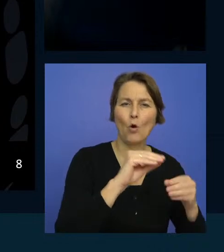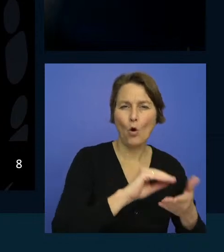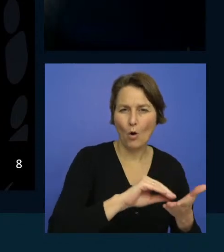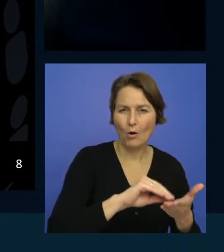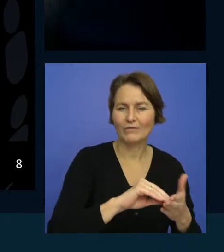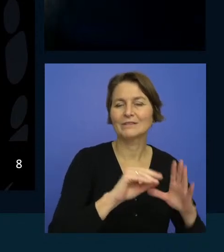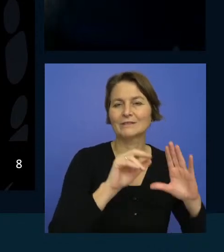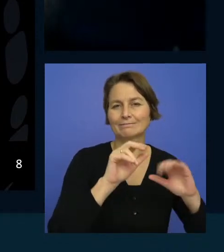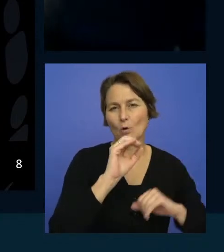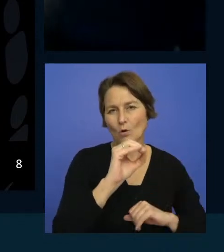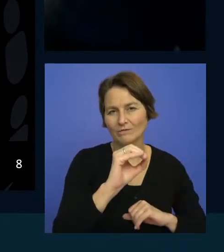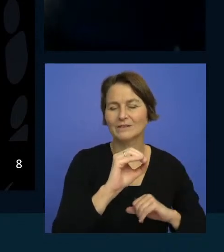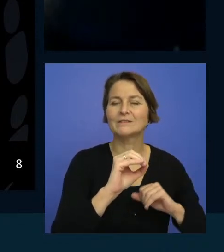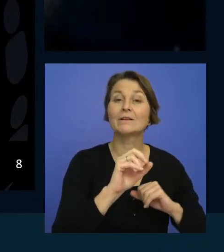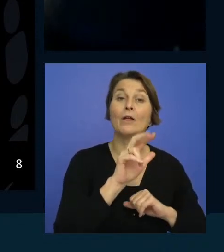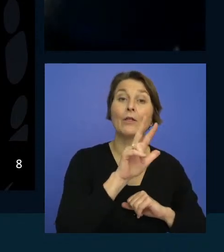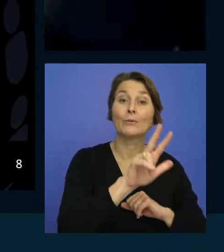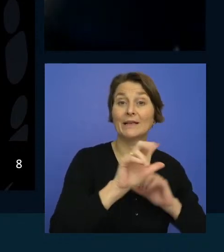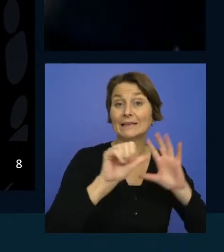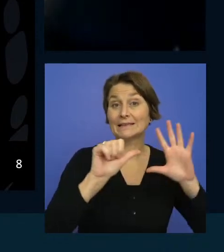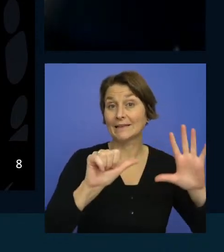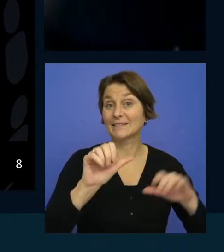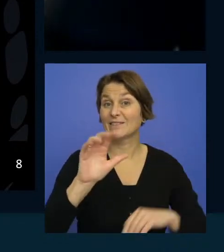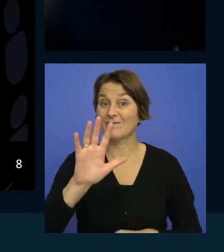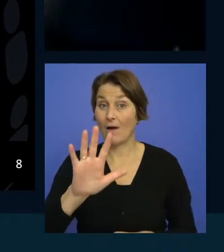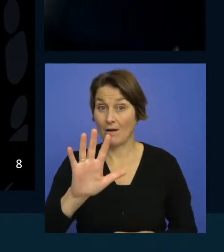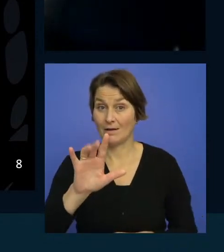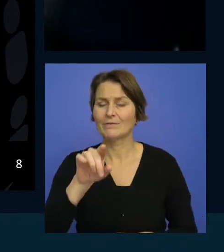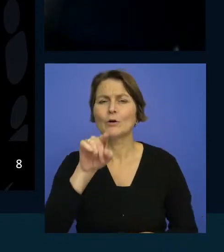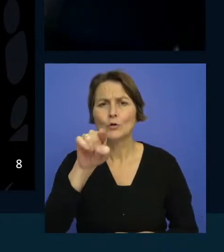up based on your own tenant ID.